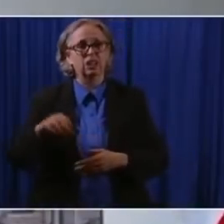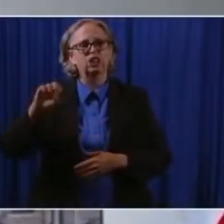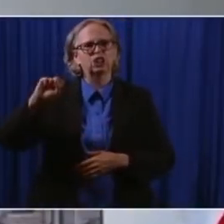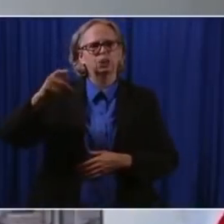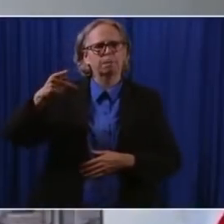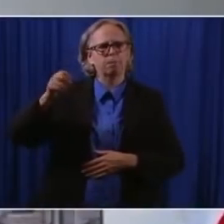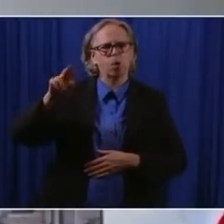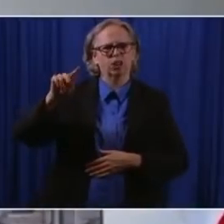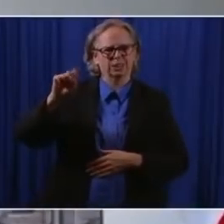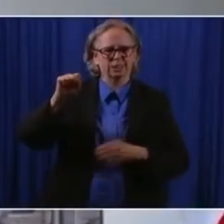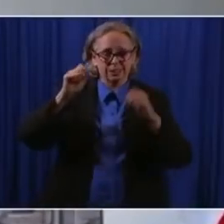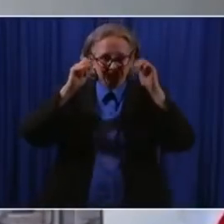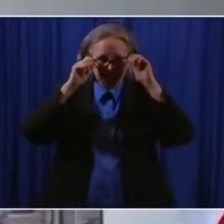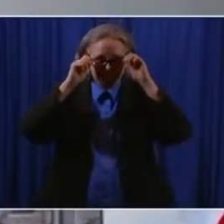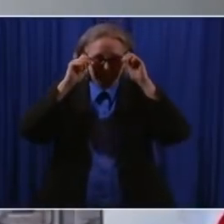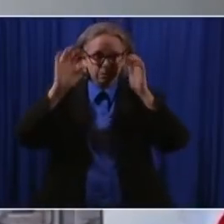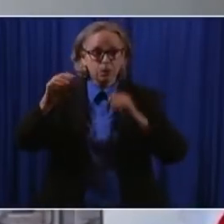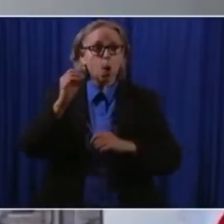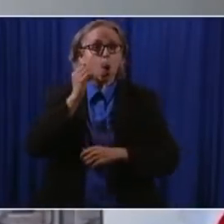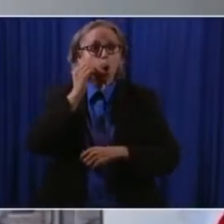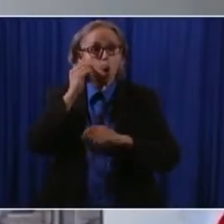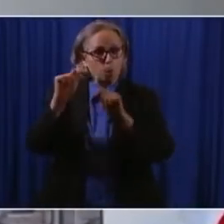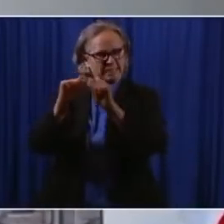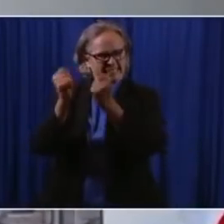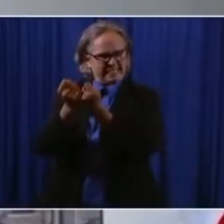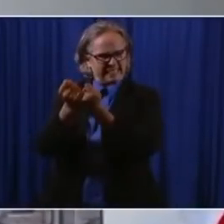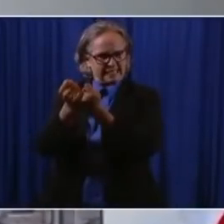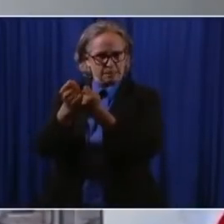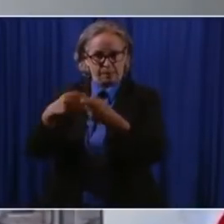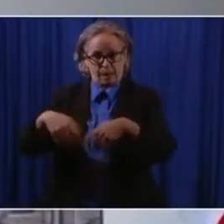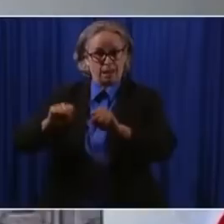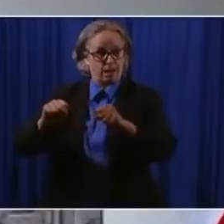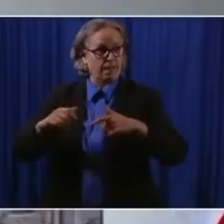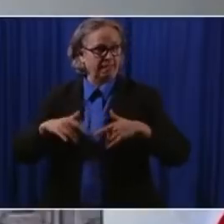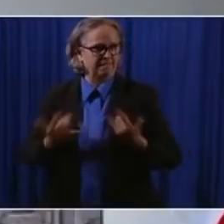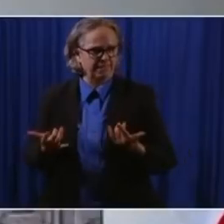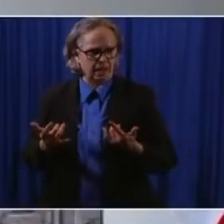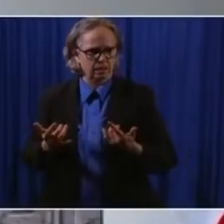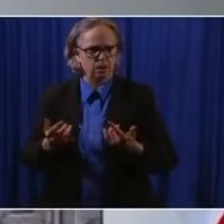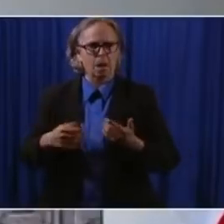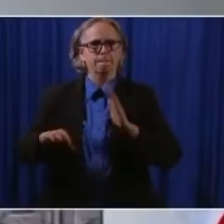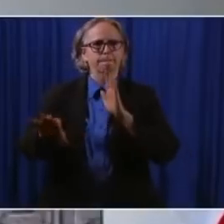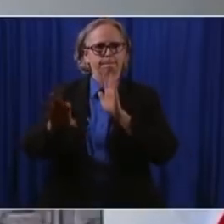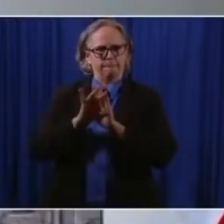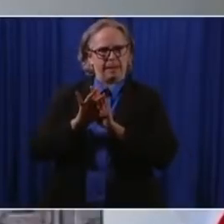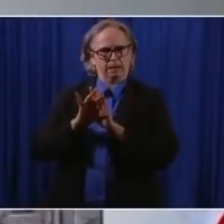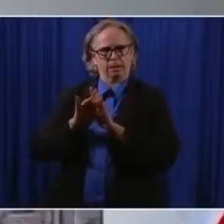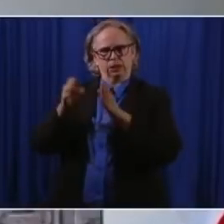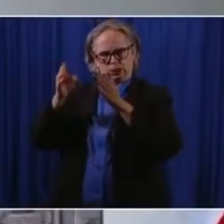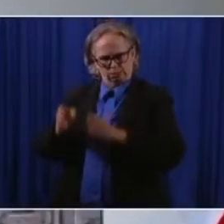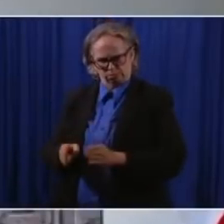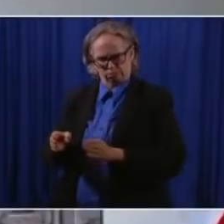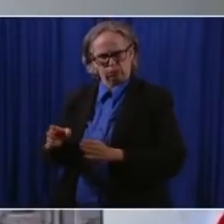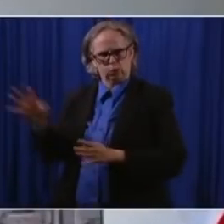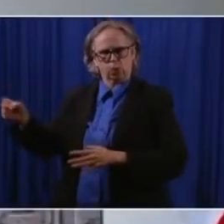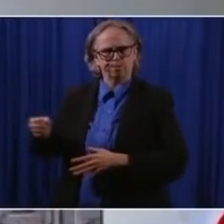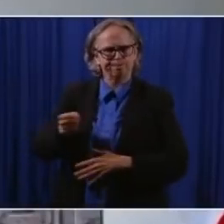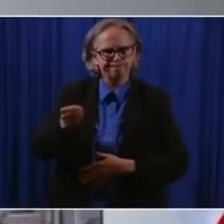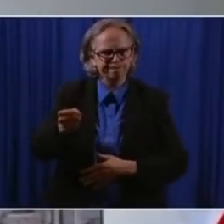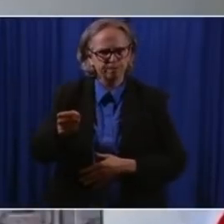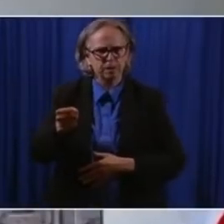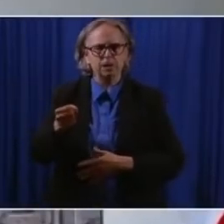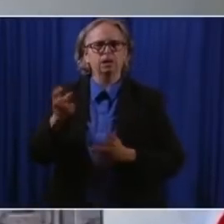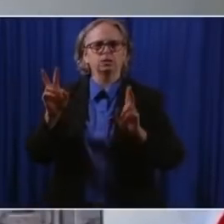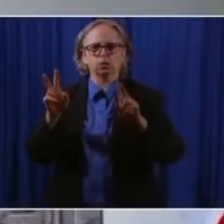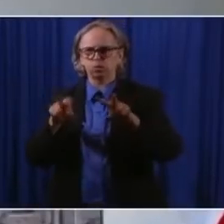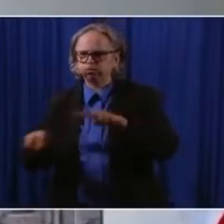responsibility of having someone in charge of controlling the venue to make sure that things are being implemented properly. Remember, everybody